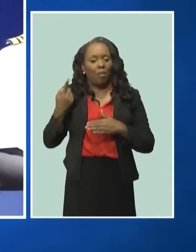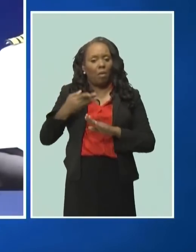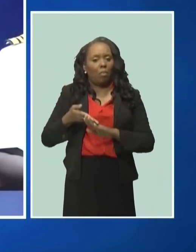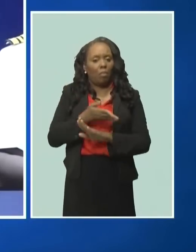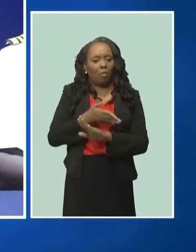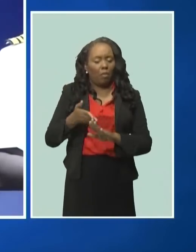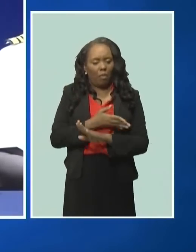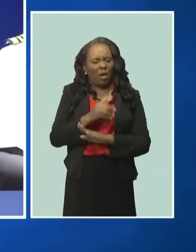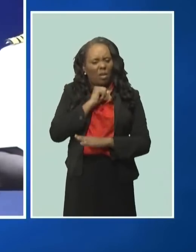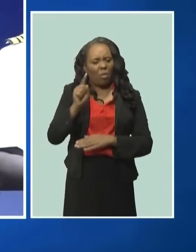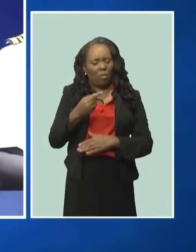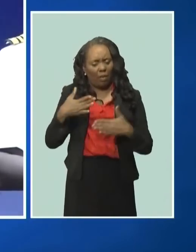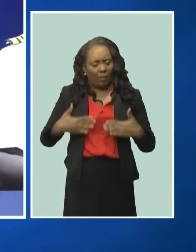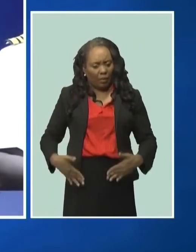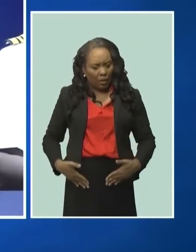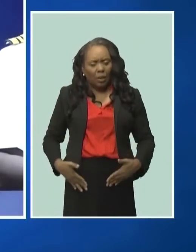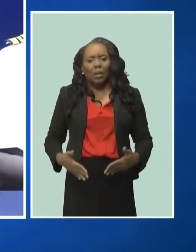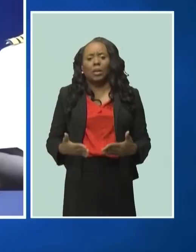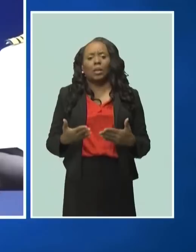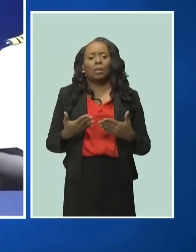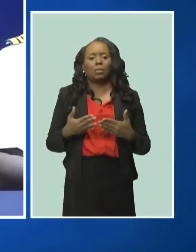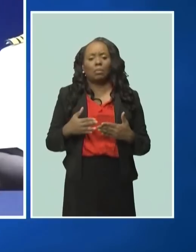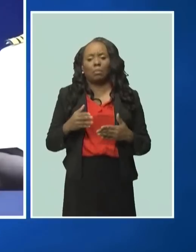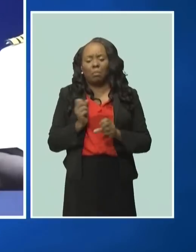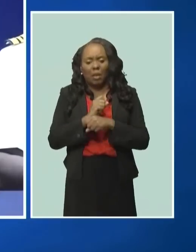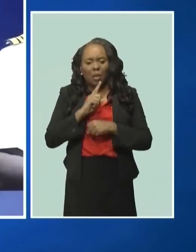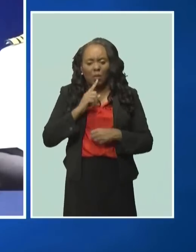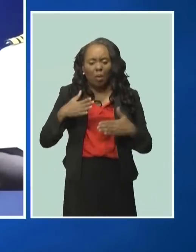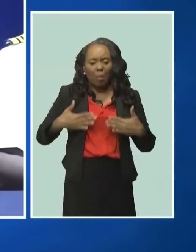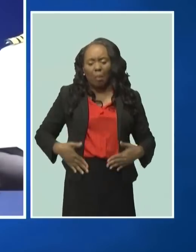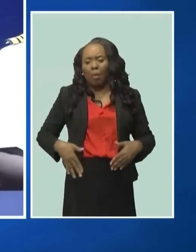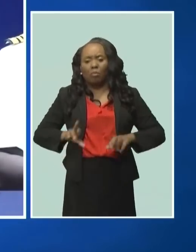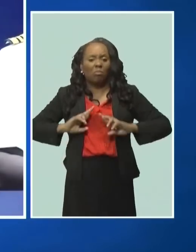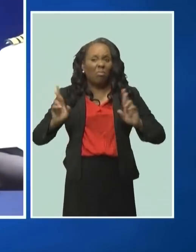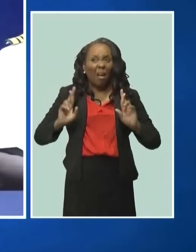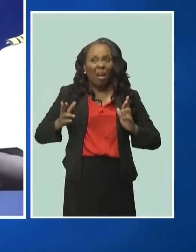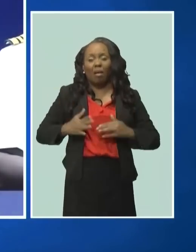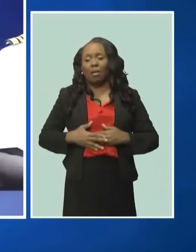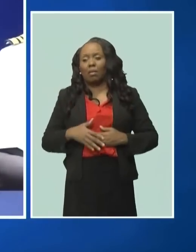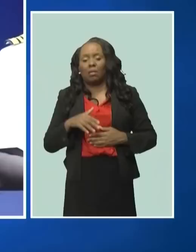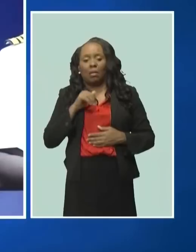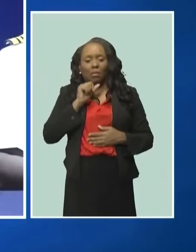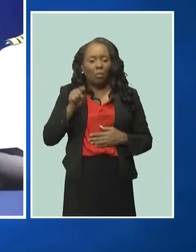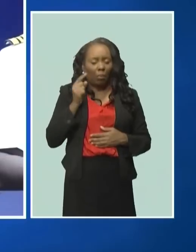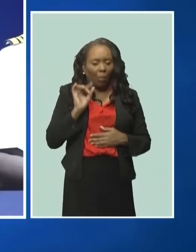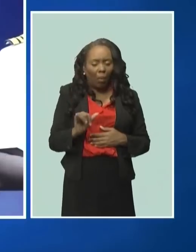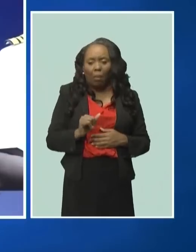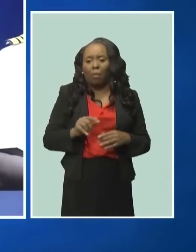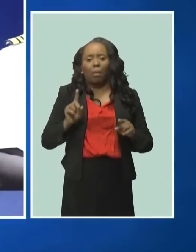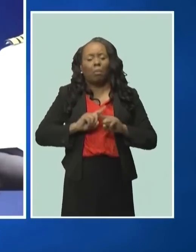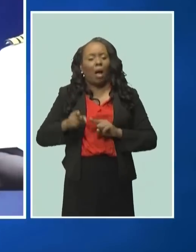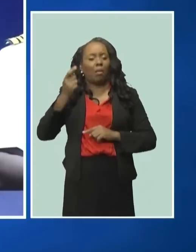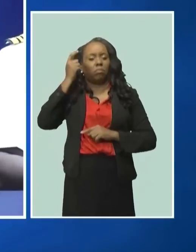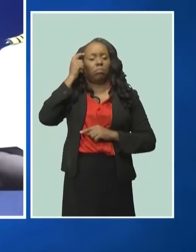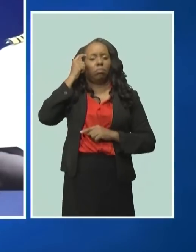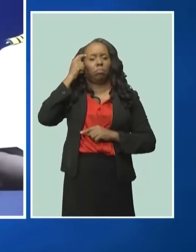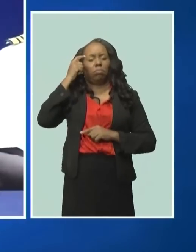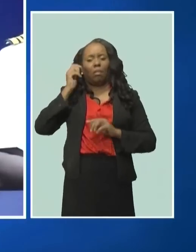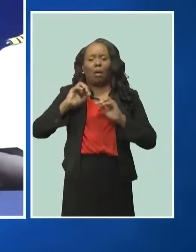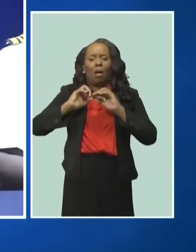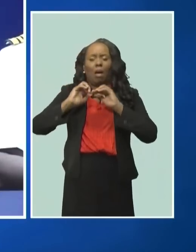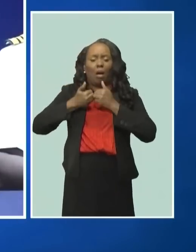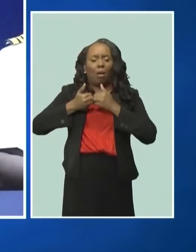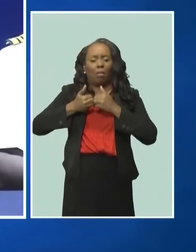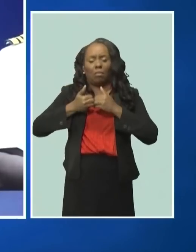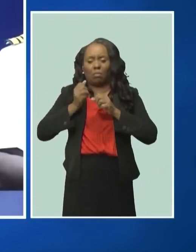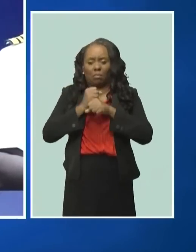just physically, not just with regard to security operations and tactics, but also from a psychological standpoint